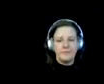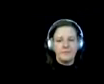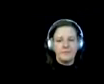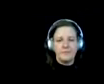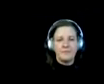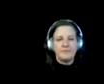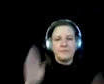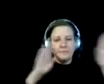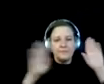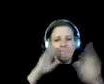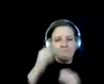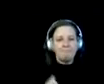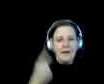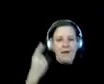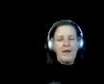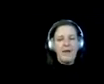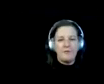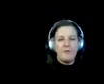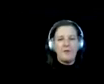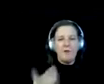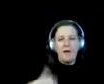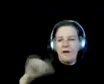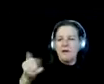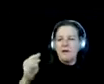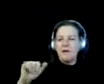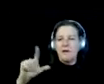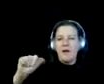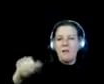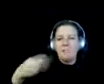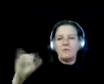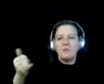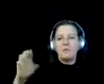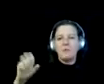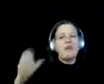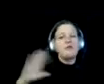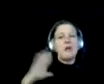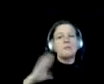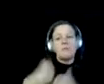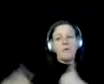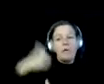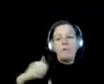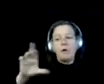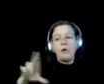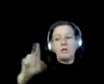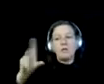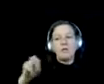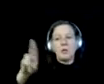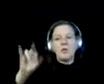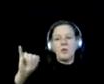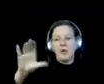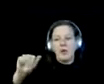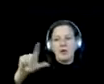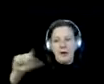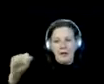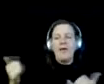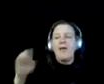Hi, everyone. I'm Jamillah James. I'm the former Senior Curator at the Institute of Contemporary Art Los Angeles, and now the current Manilow Senior